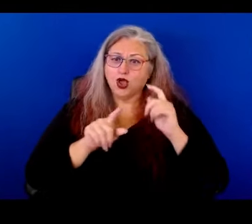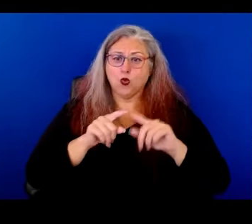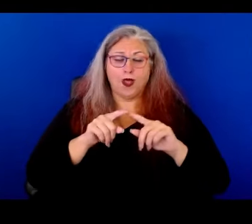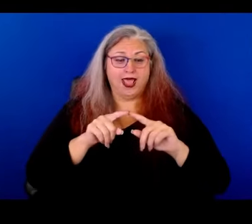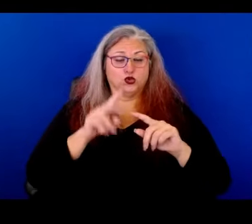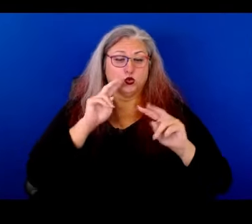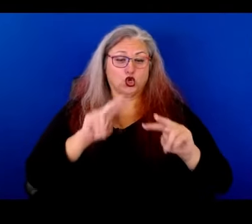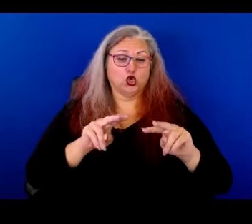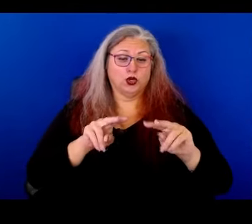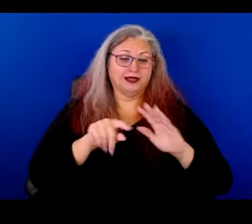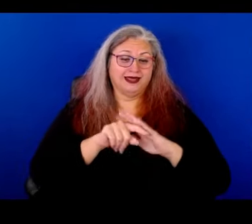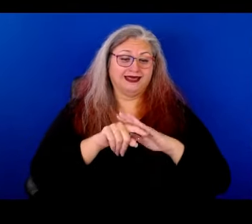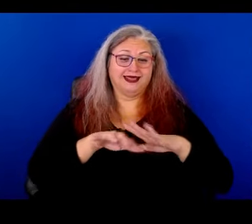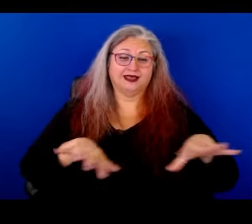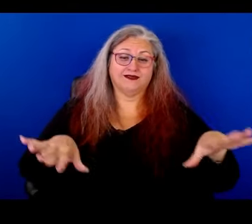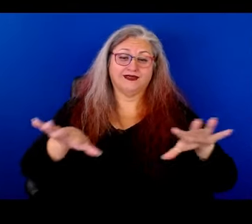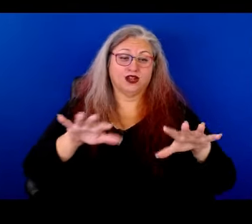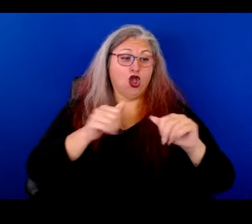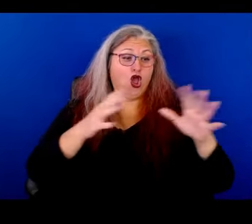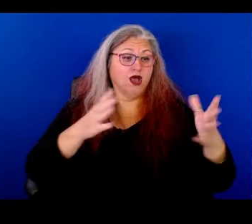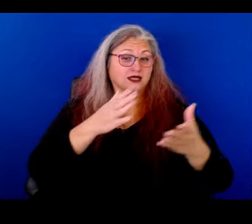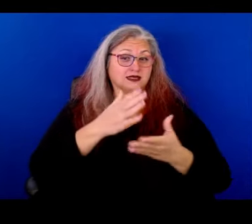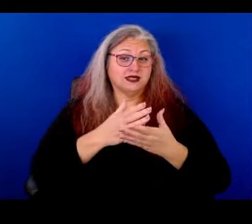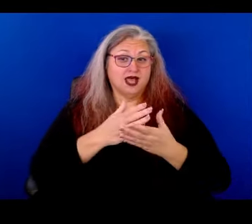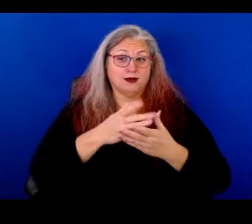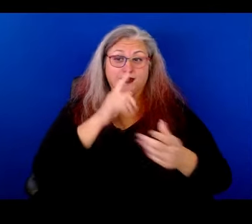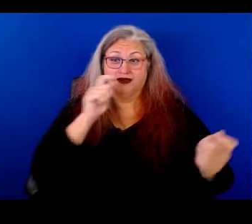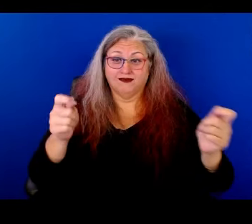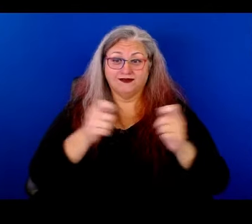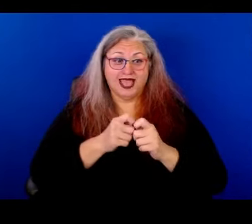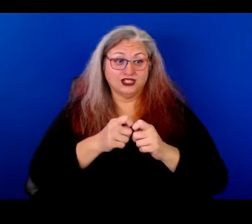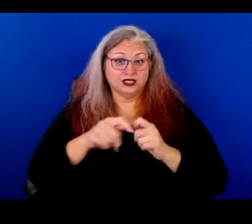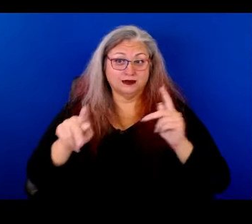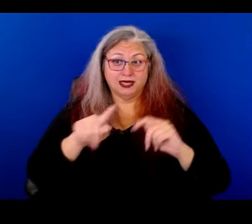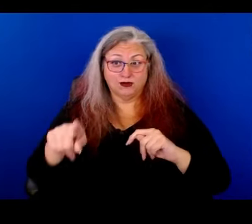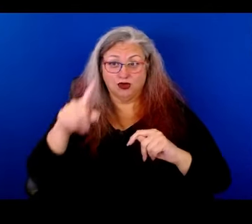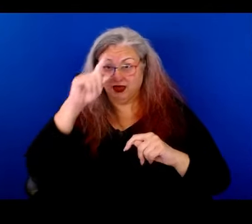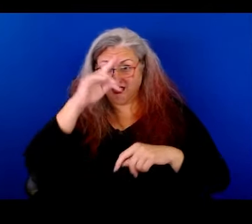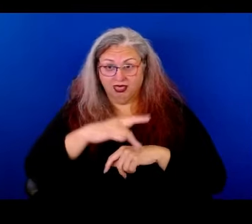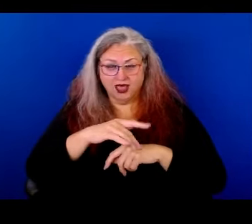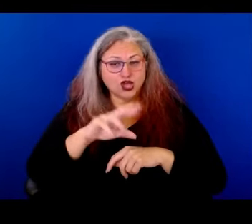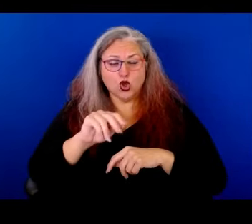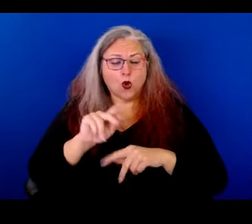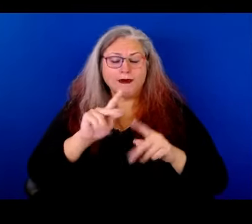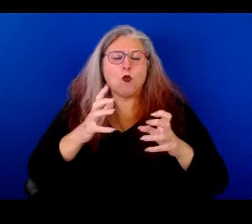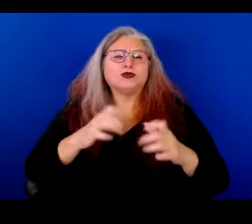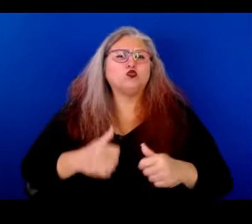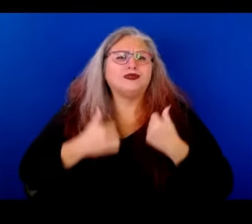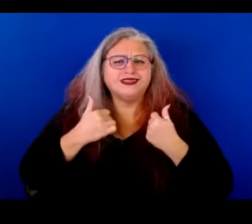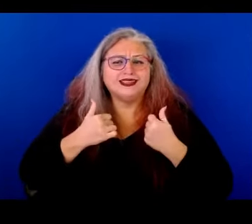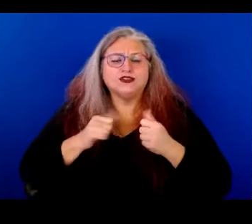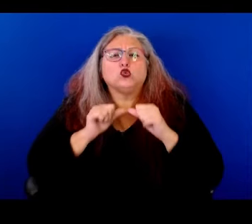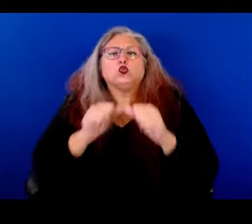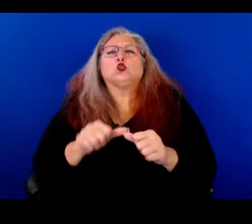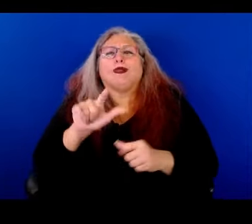when the killing field stopped, vengeance wasn't on people's mind. Life was, living